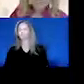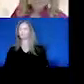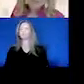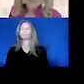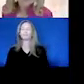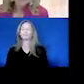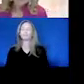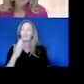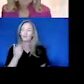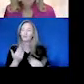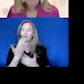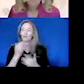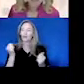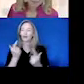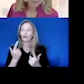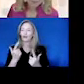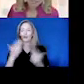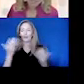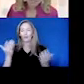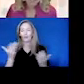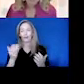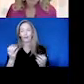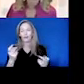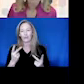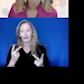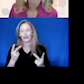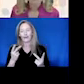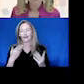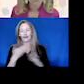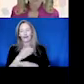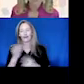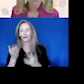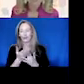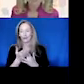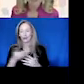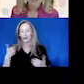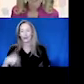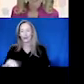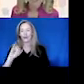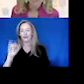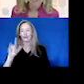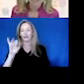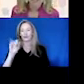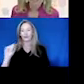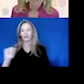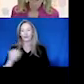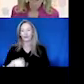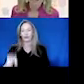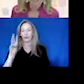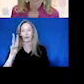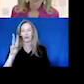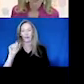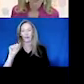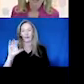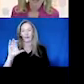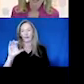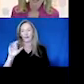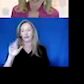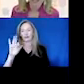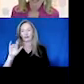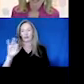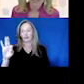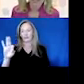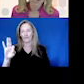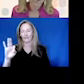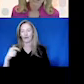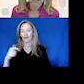Good morning, everyone, and welcome back from the break. My name is Julia Wacloff. I am the Office of Oral Health